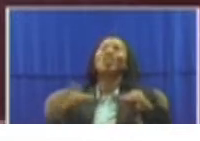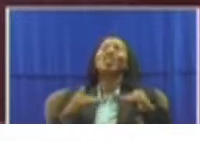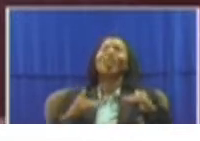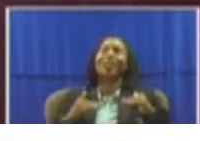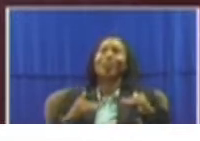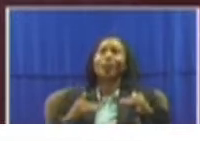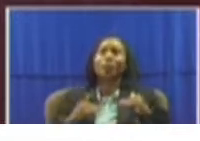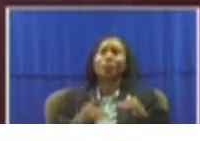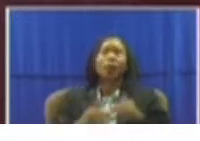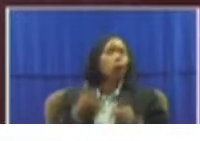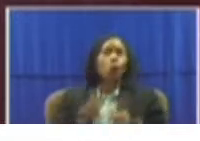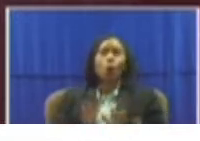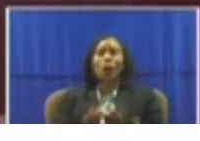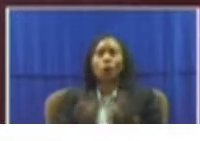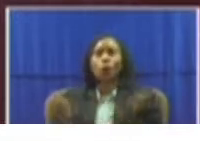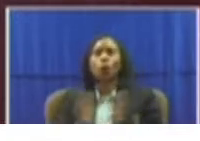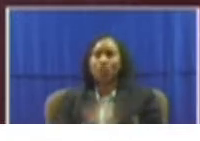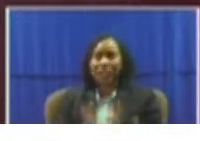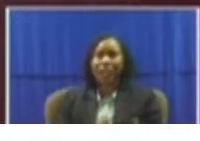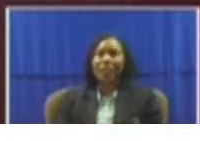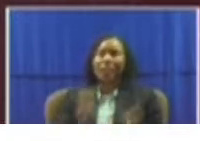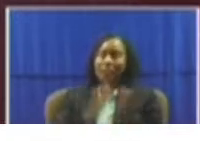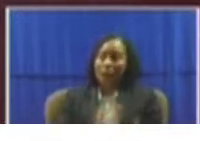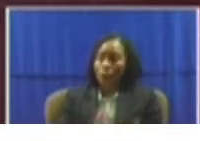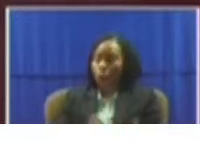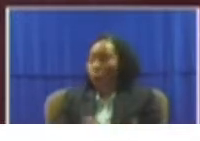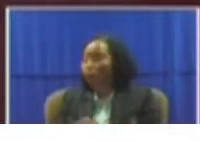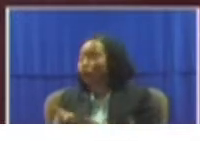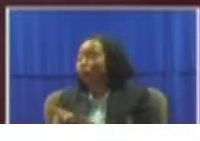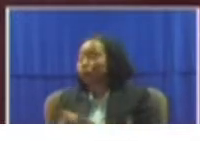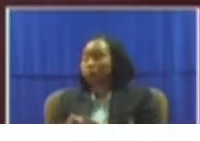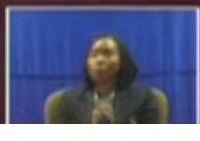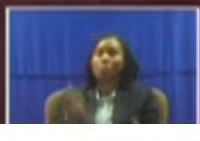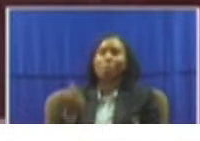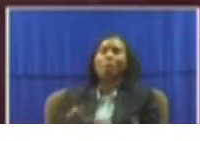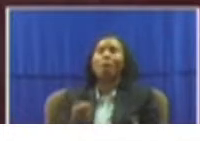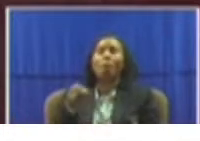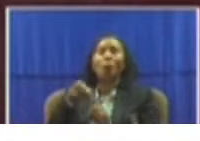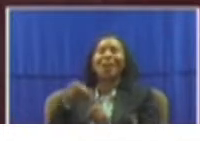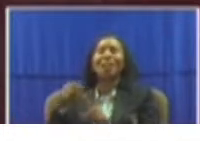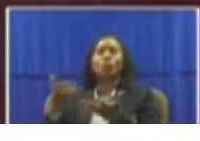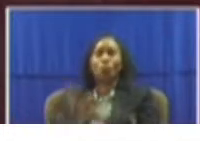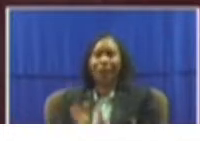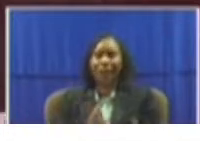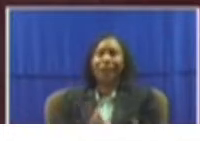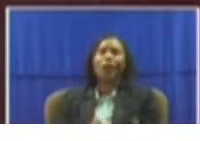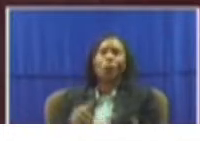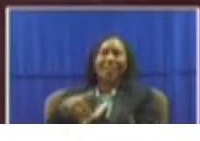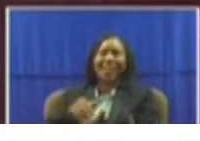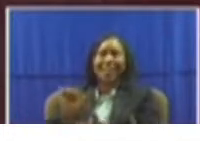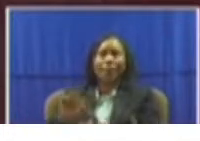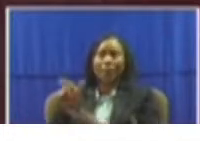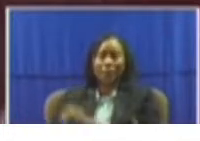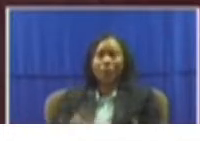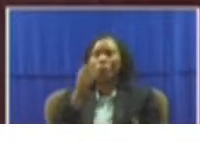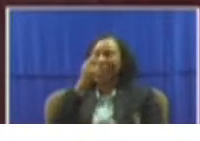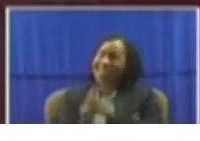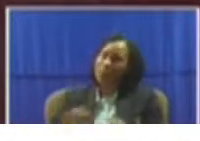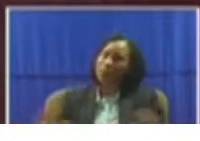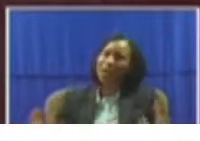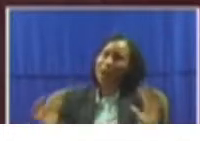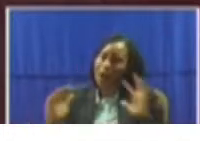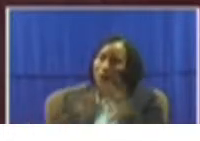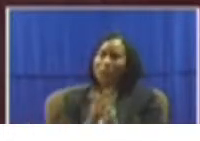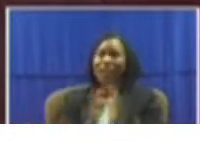want solutions, so you thrive on the weaknesses or the faults, rather than saying, let us work together. This is a beautiful country